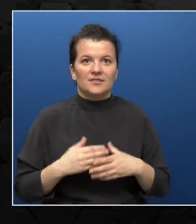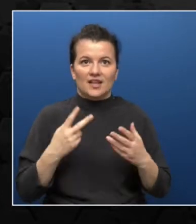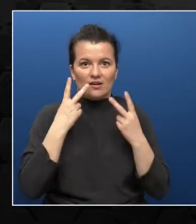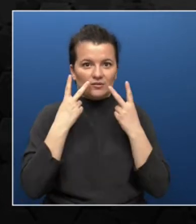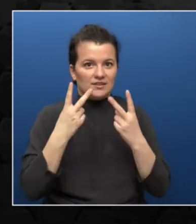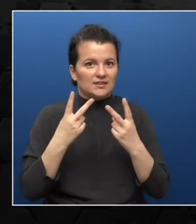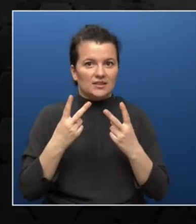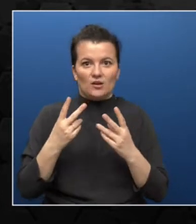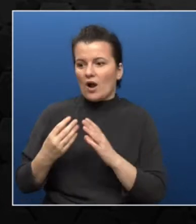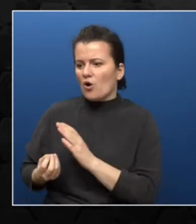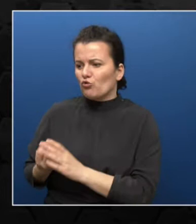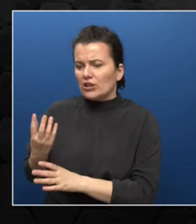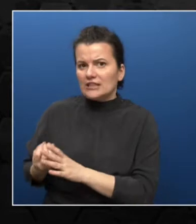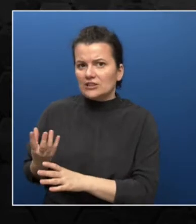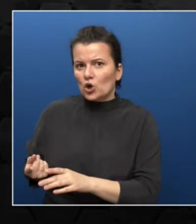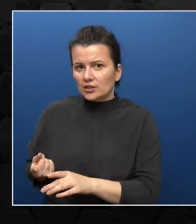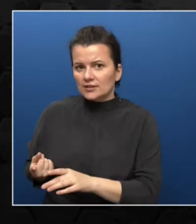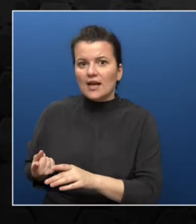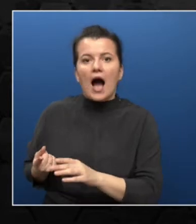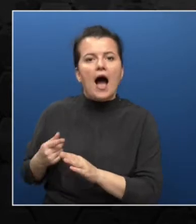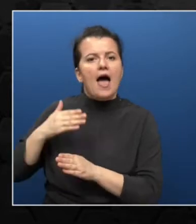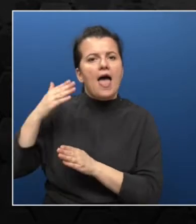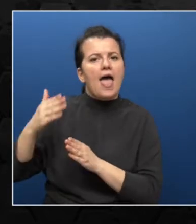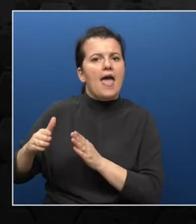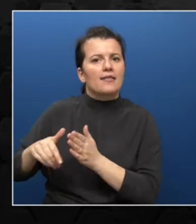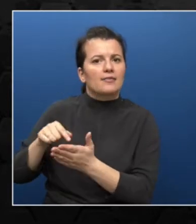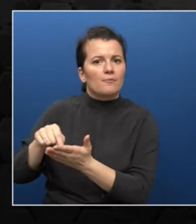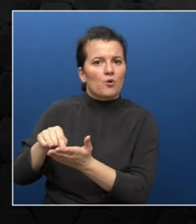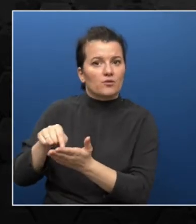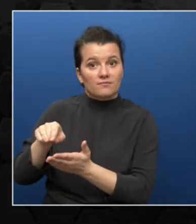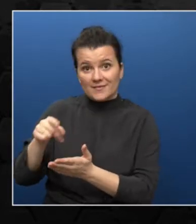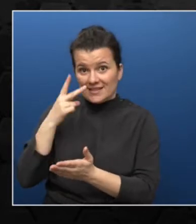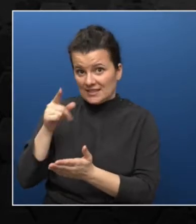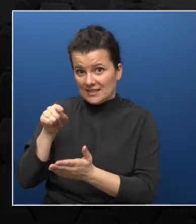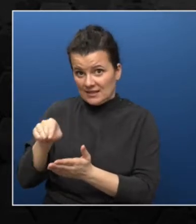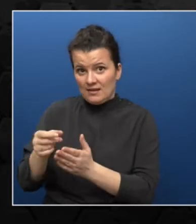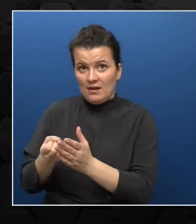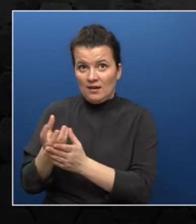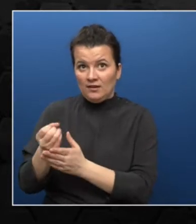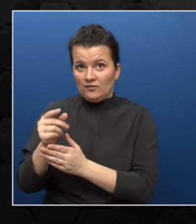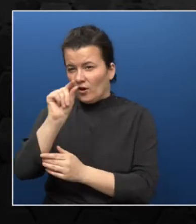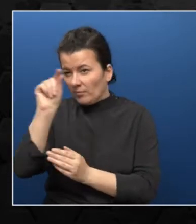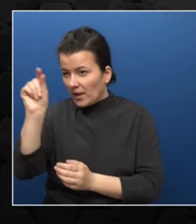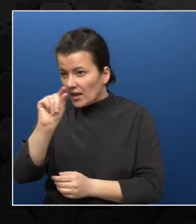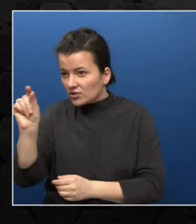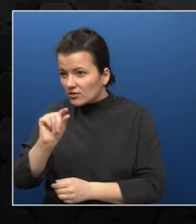to keys and endpoints, and here you're gonna find all of the information you will need to connect to your